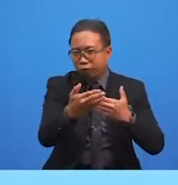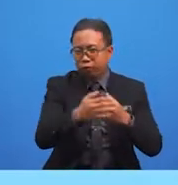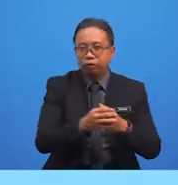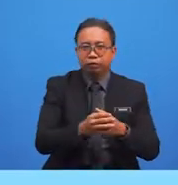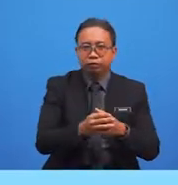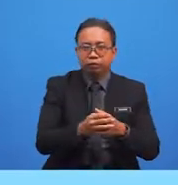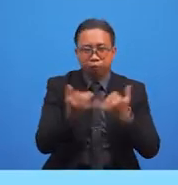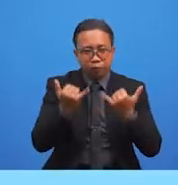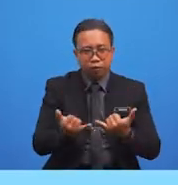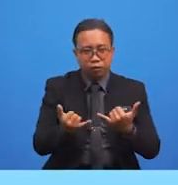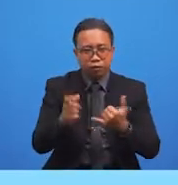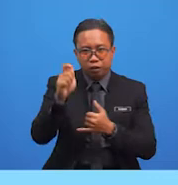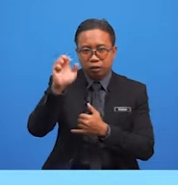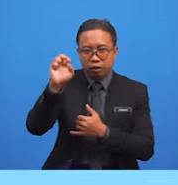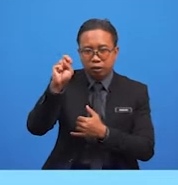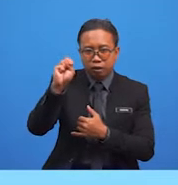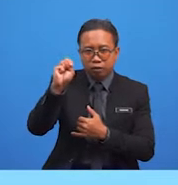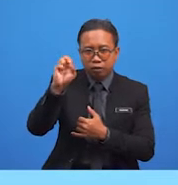tense clause.